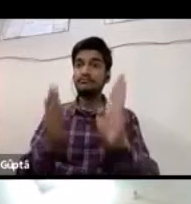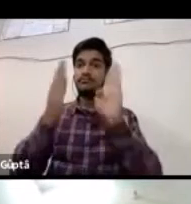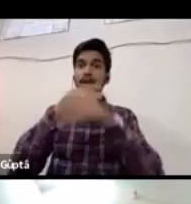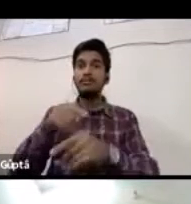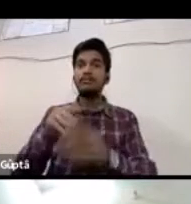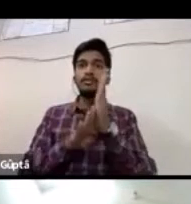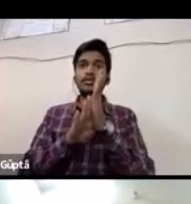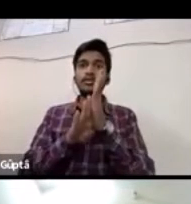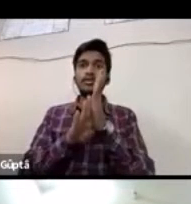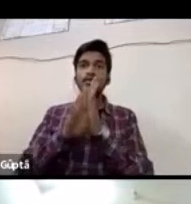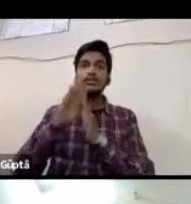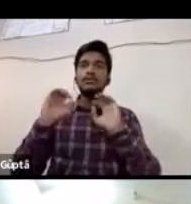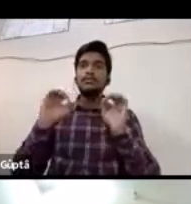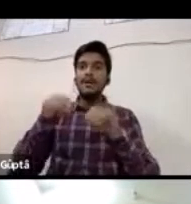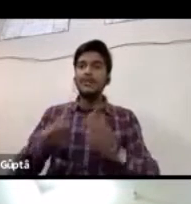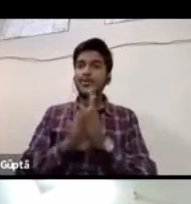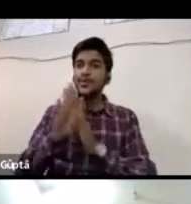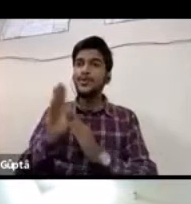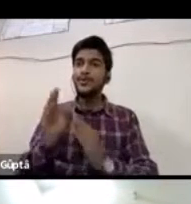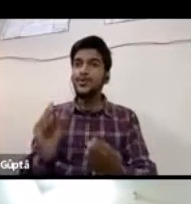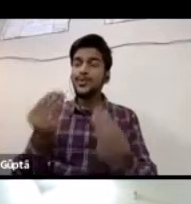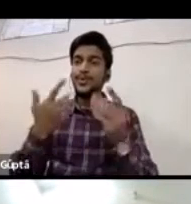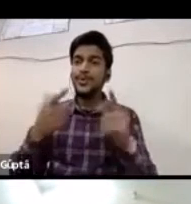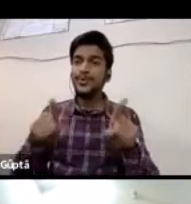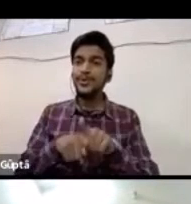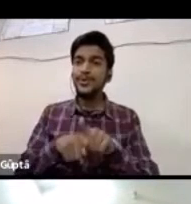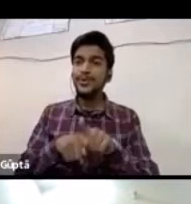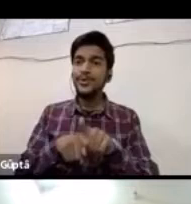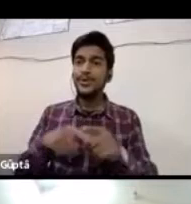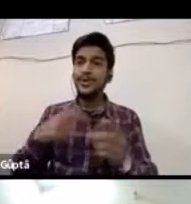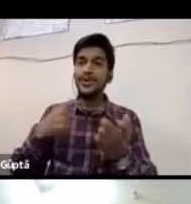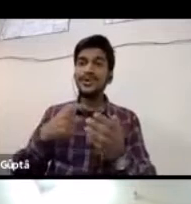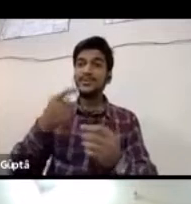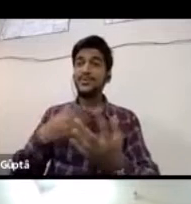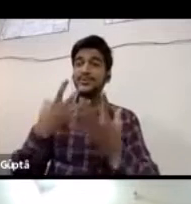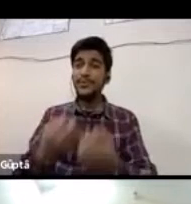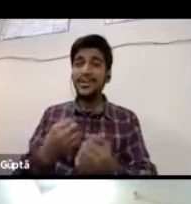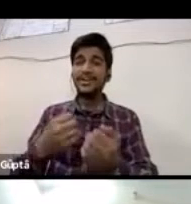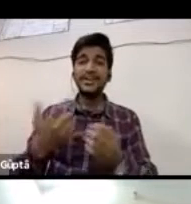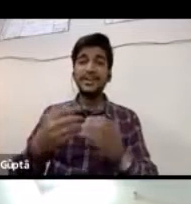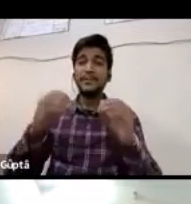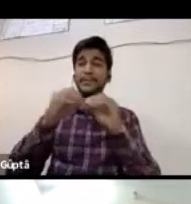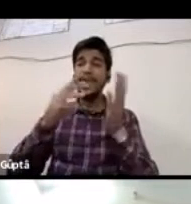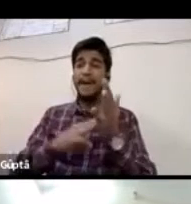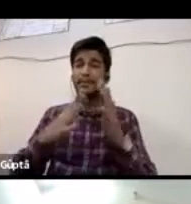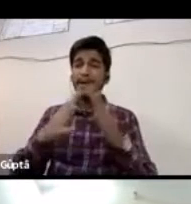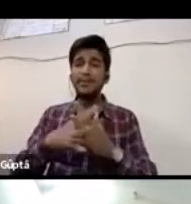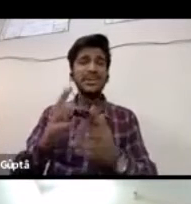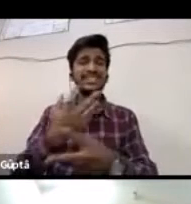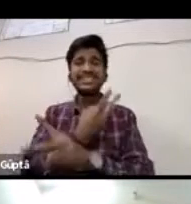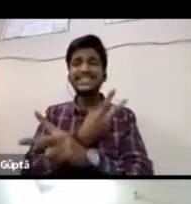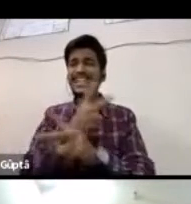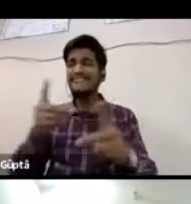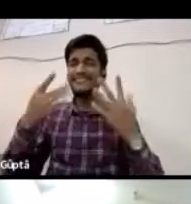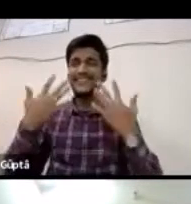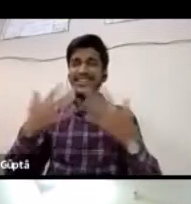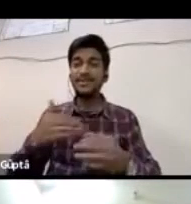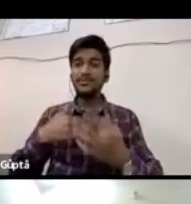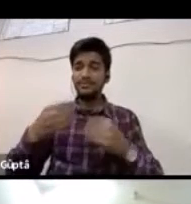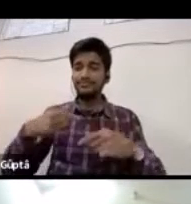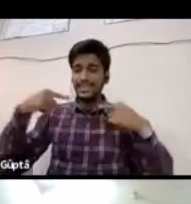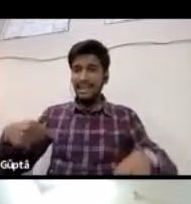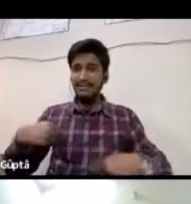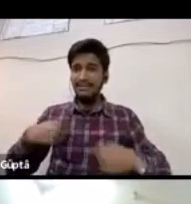legs, shortened height, rolling on my BMW, which I call it for my wheelchair, wasn't easy. Every moment